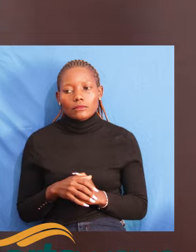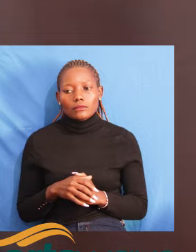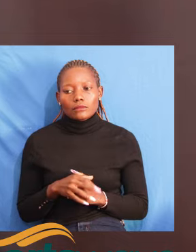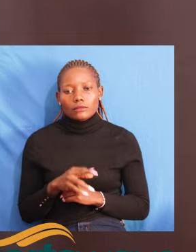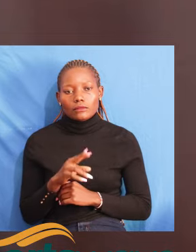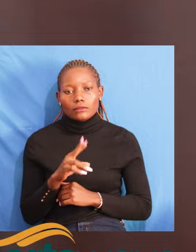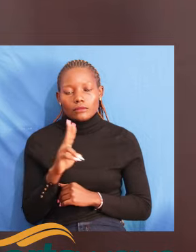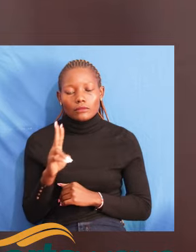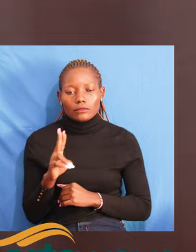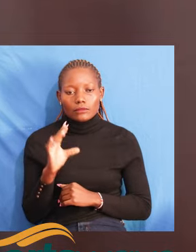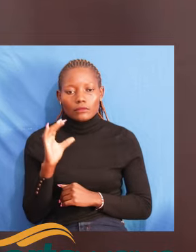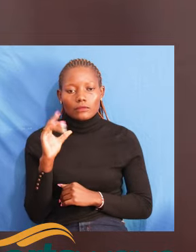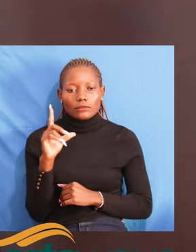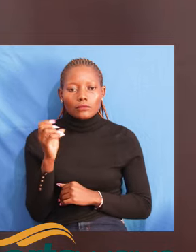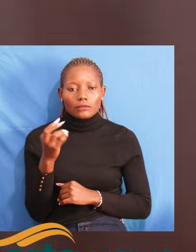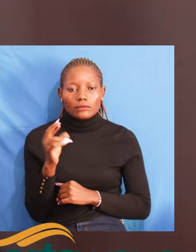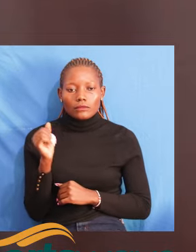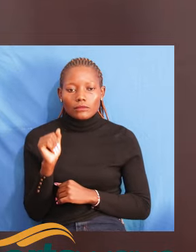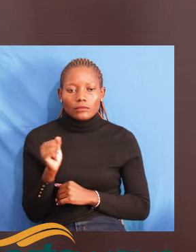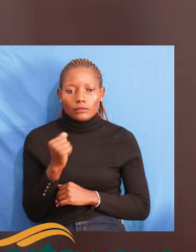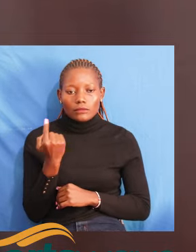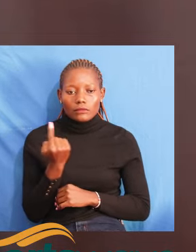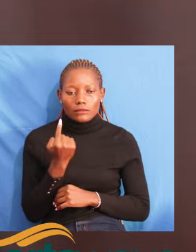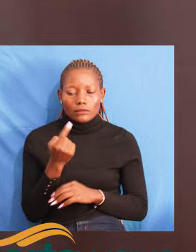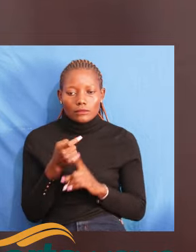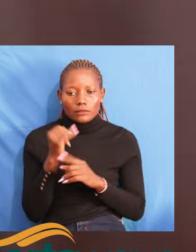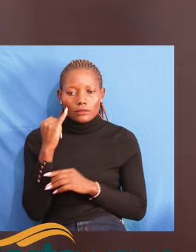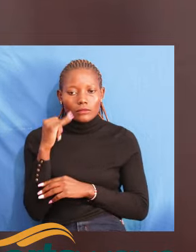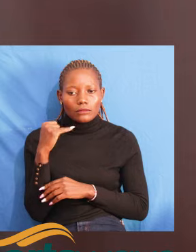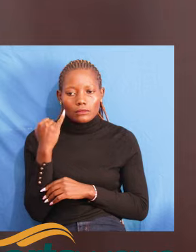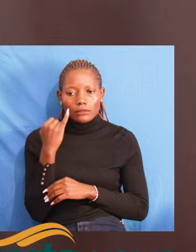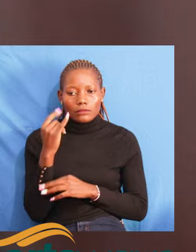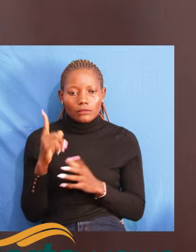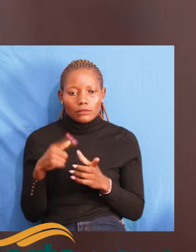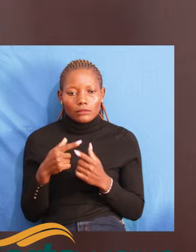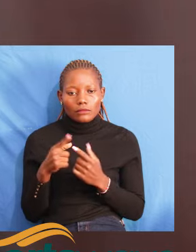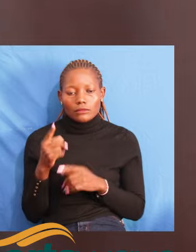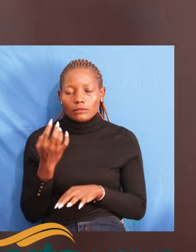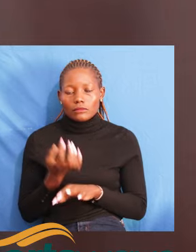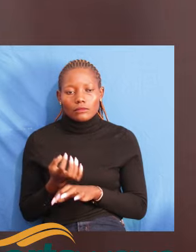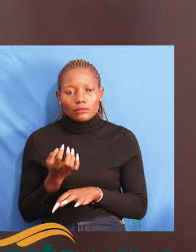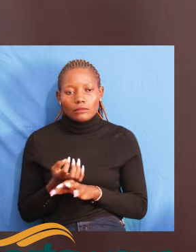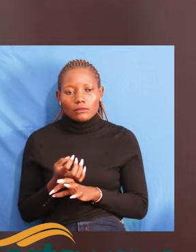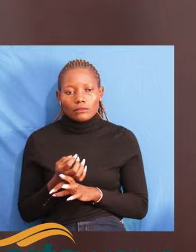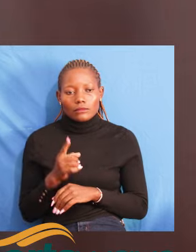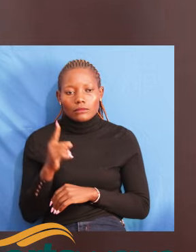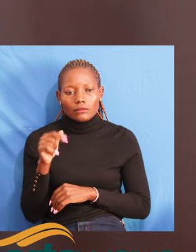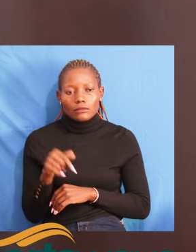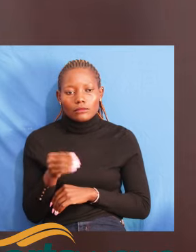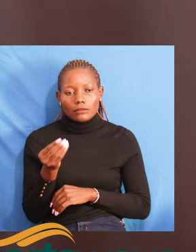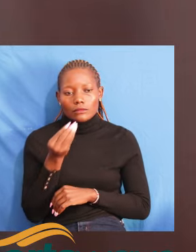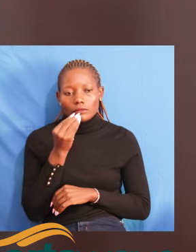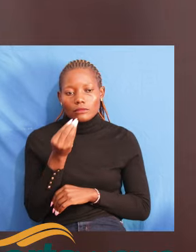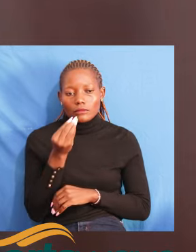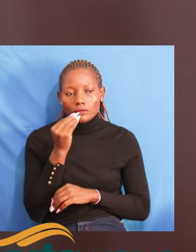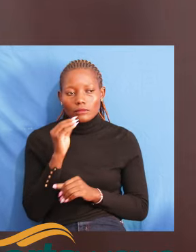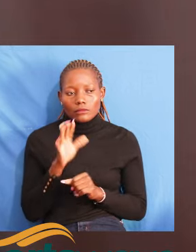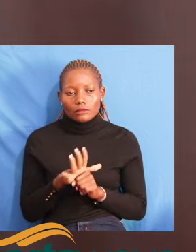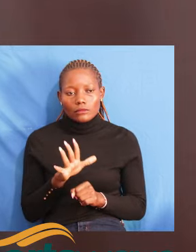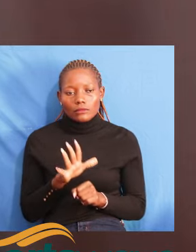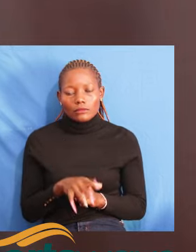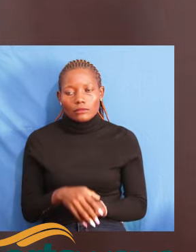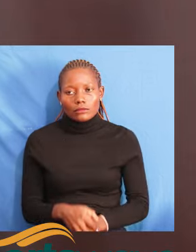take calorie only from juice is, it's very hard. You have to take a lot of that.